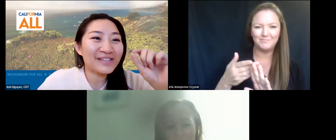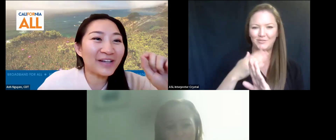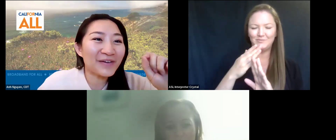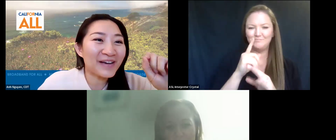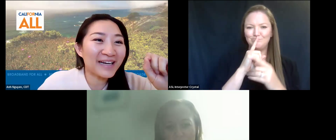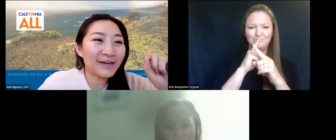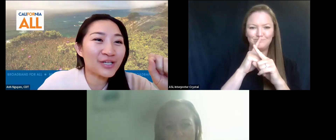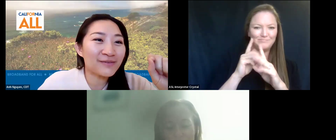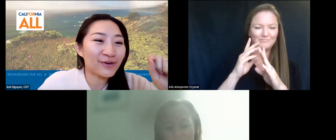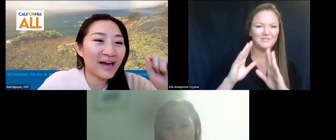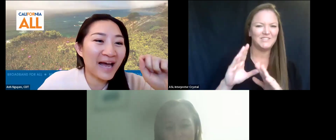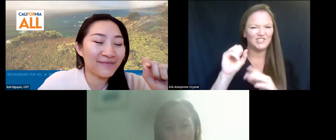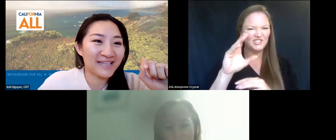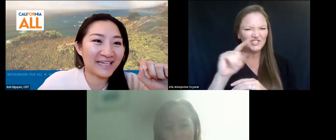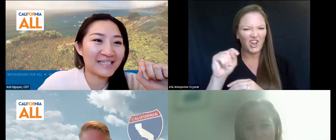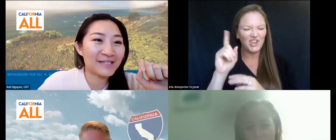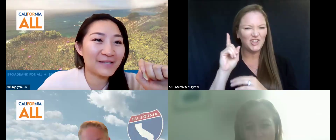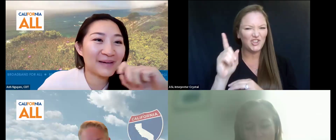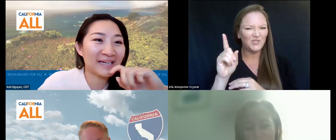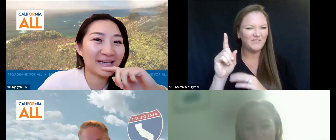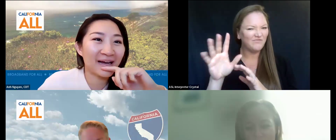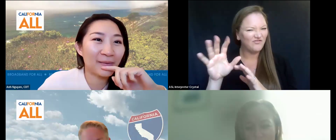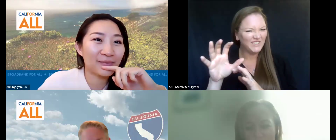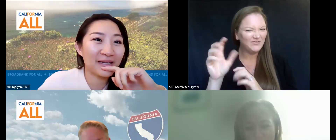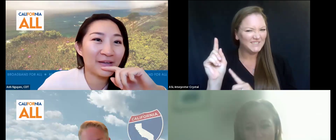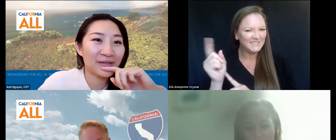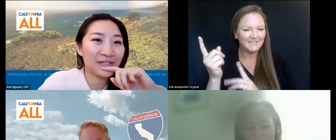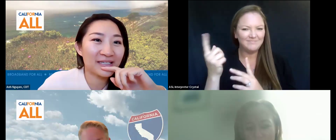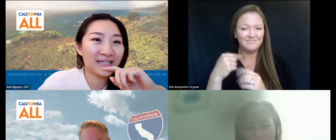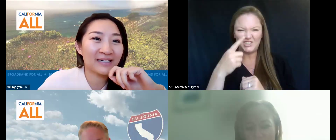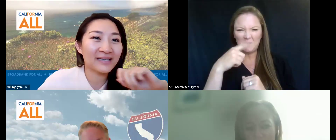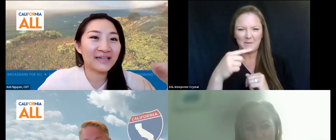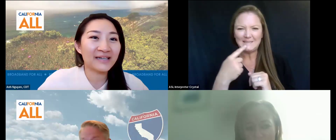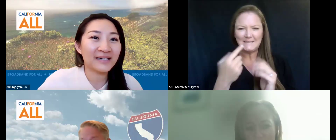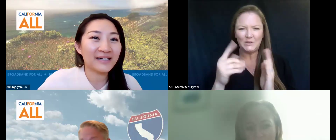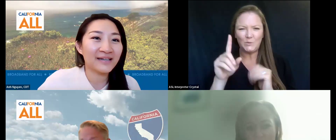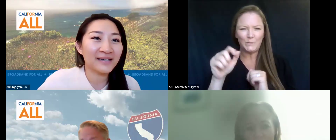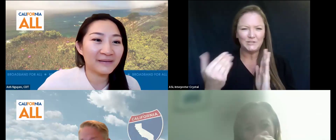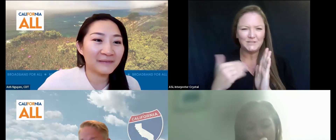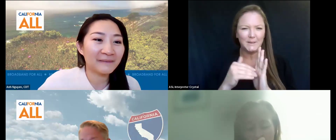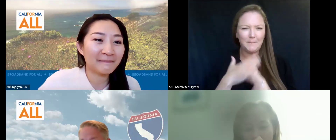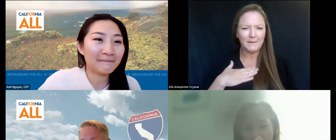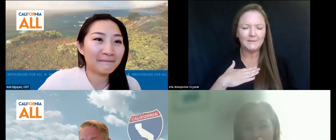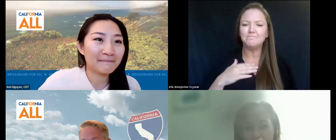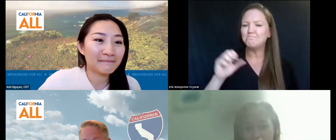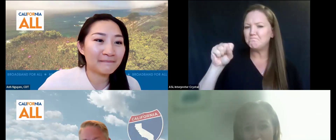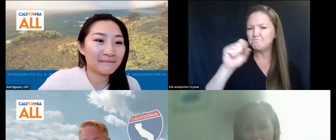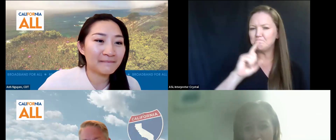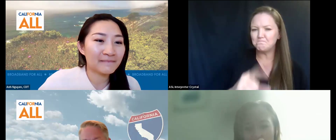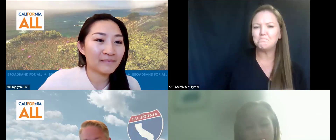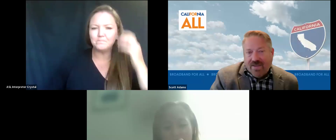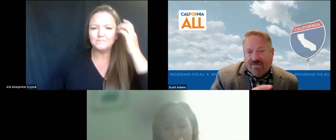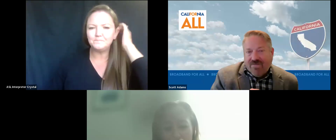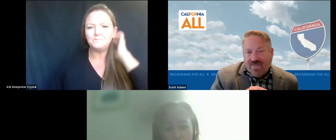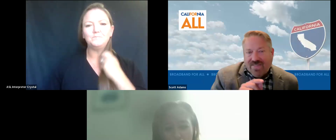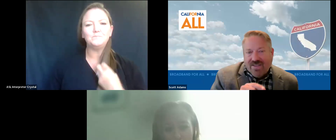the Scott, digital. Scott, you cut out just for half a second. Do you mind repeating your question? Sure. So yeah, go ahead.